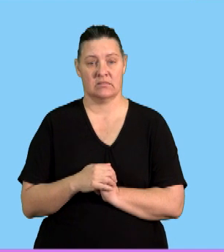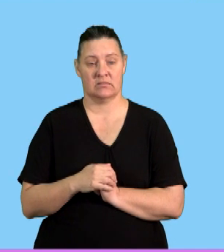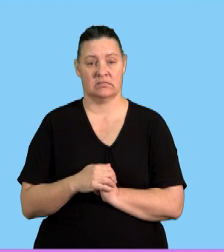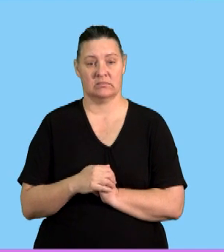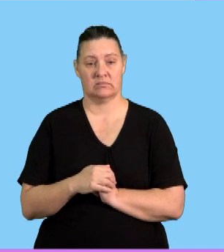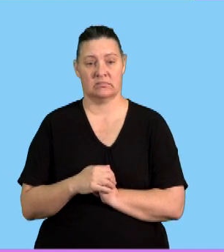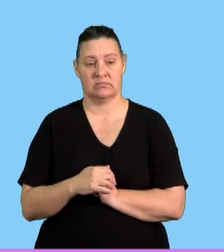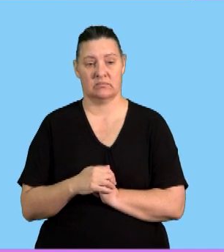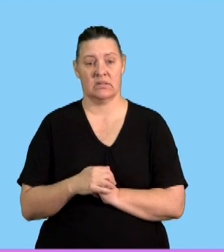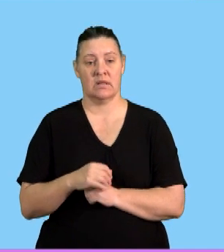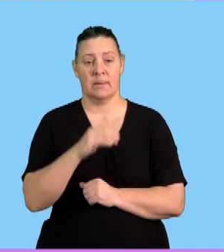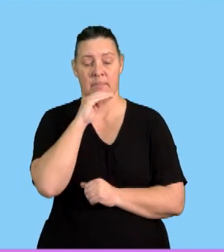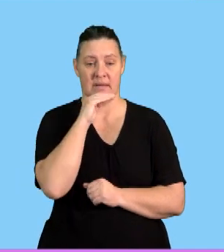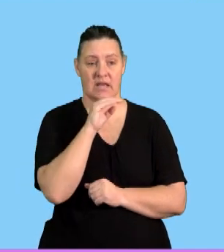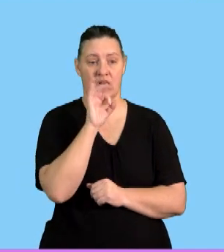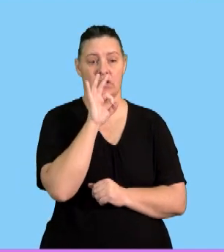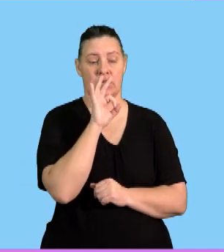is